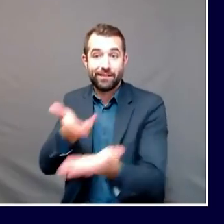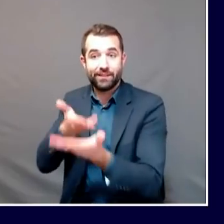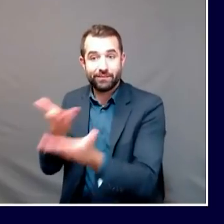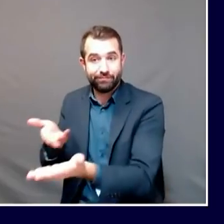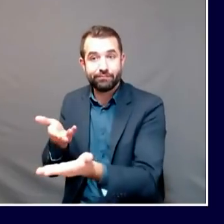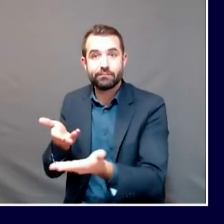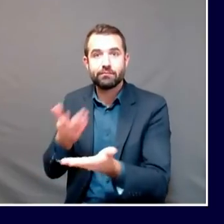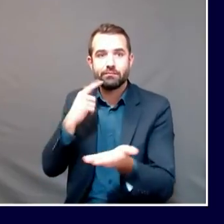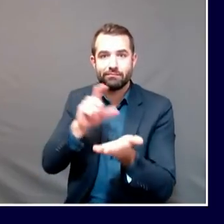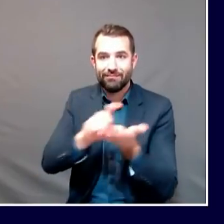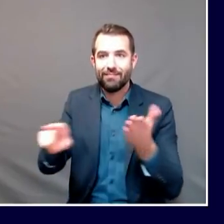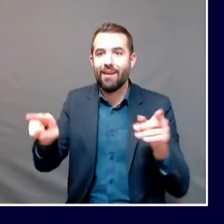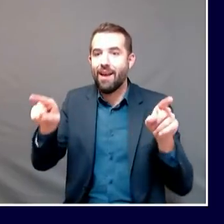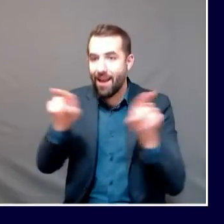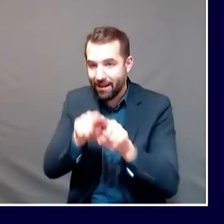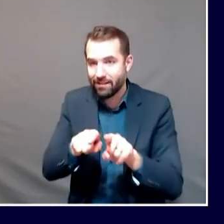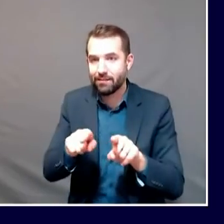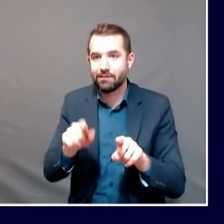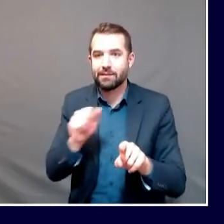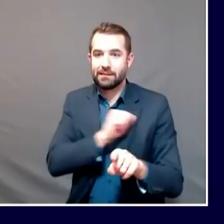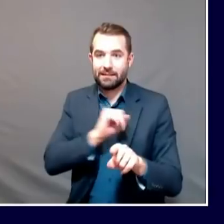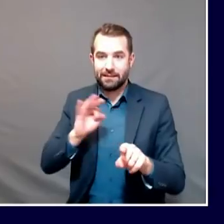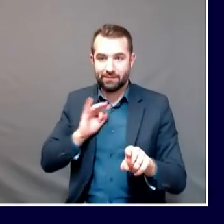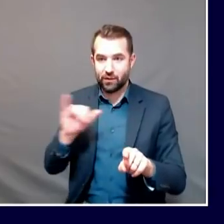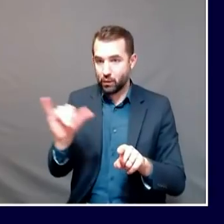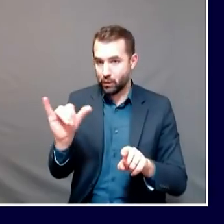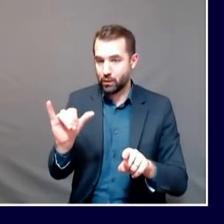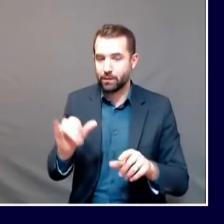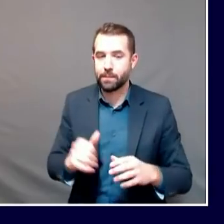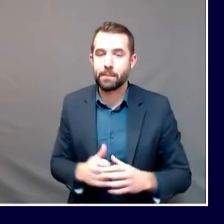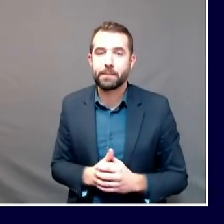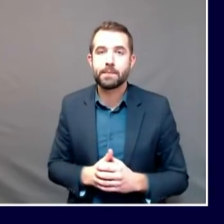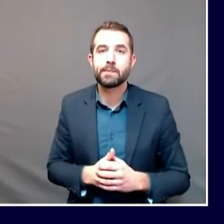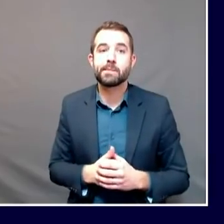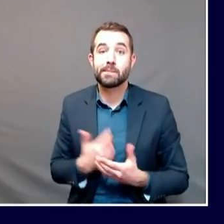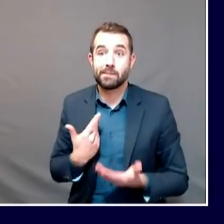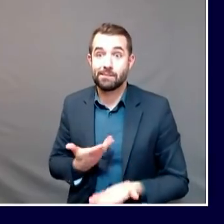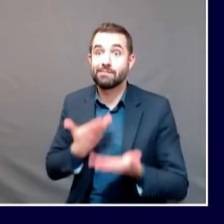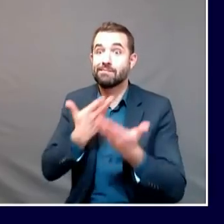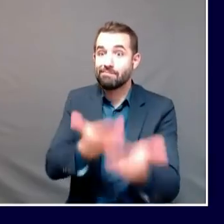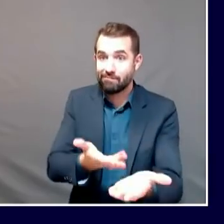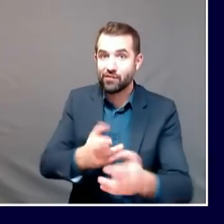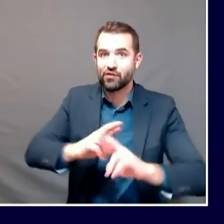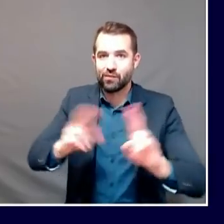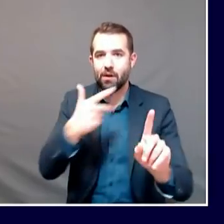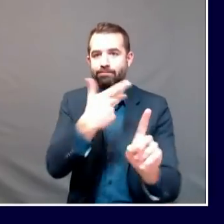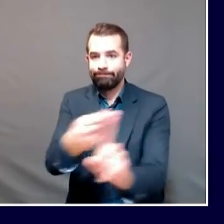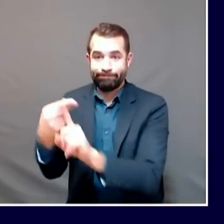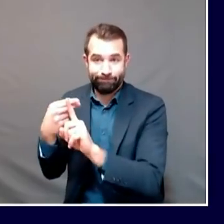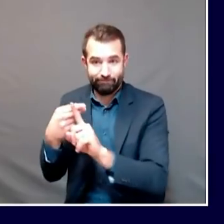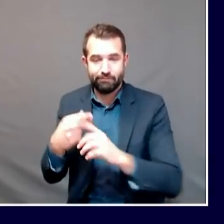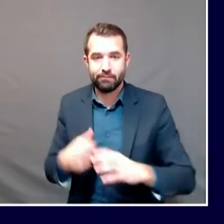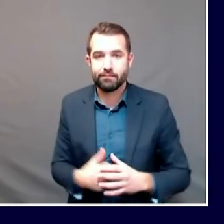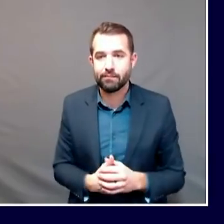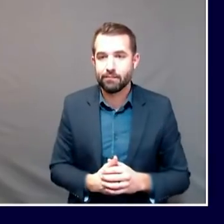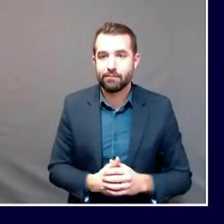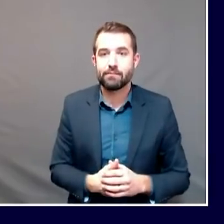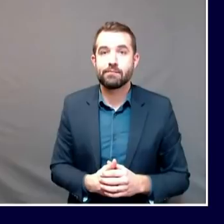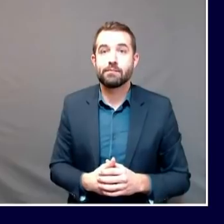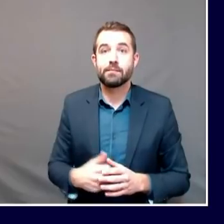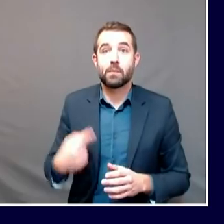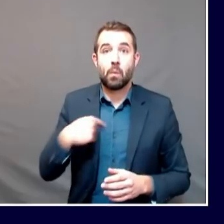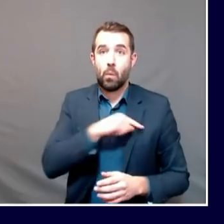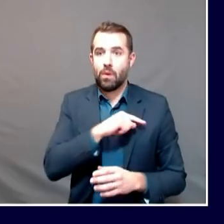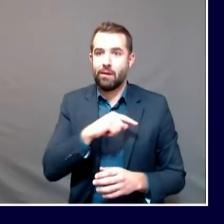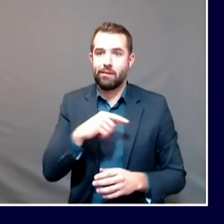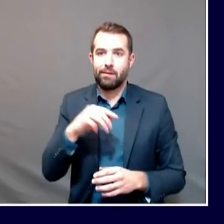that, they're resources. Or they're plans, rather, they're not put into action. Now, we'll get the job done. We will be able to shift